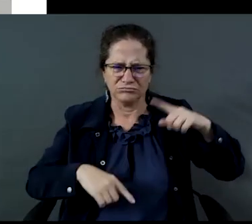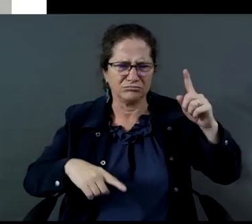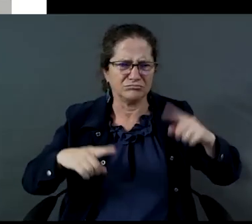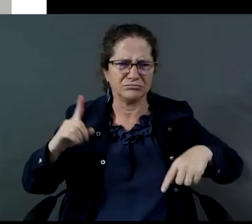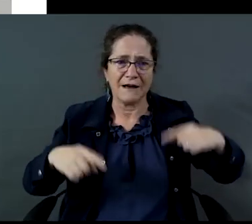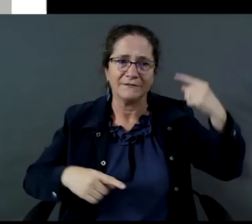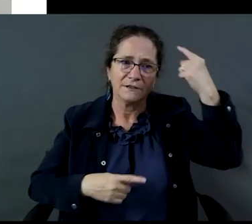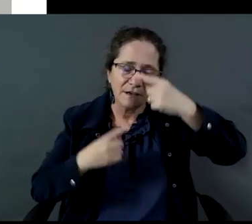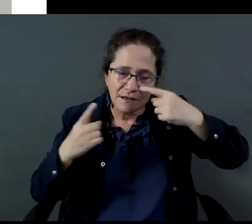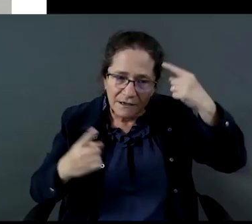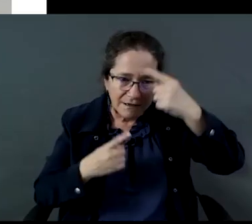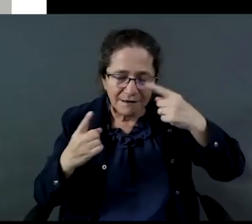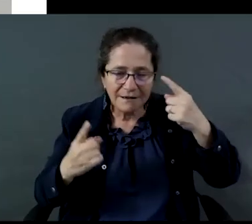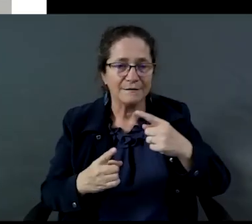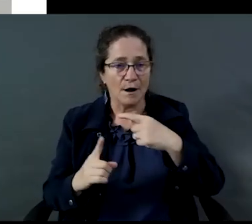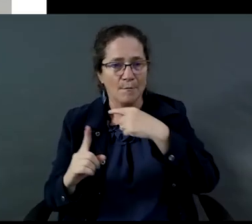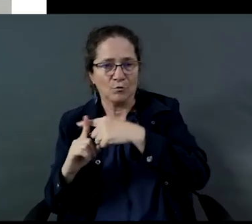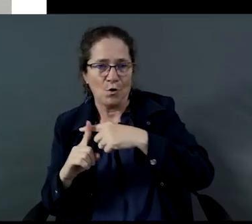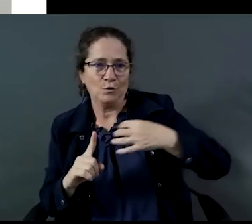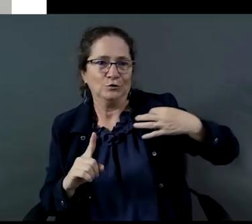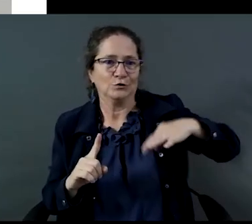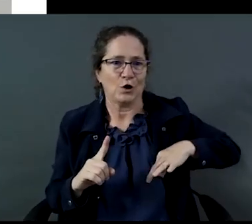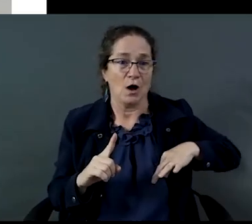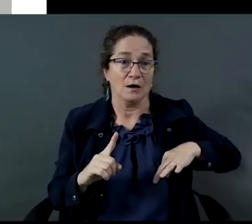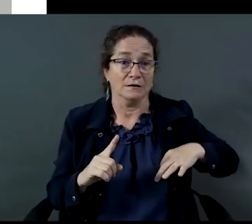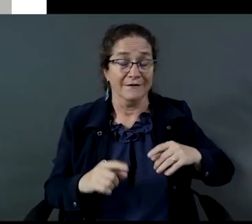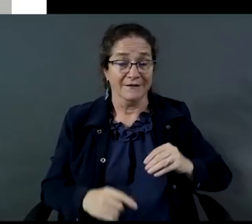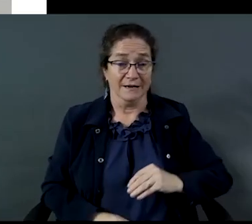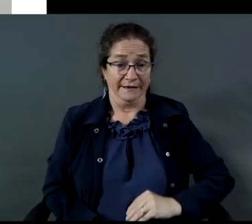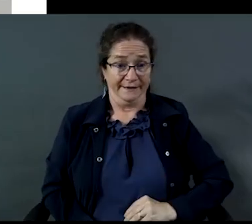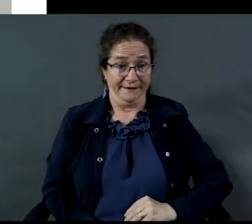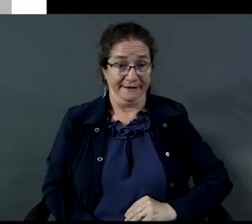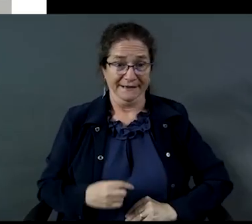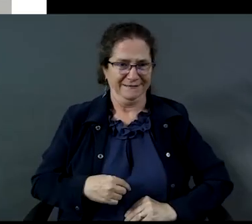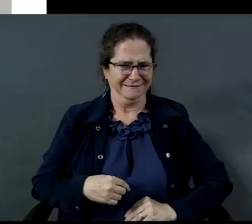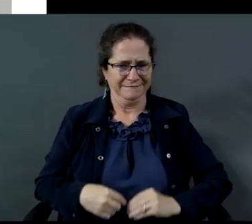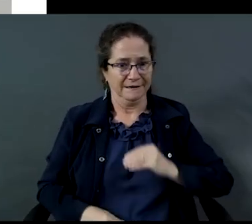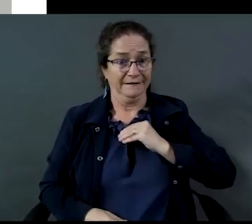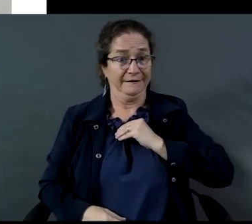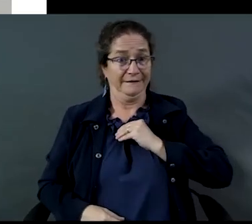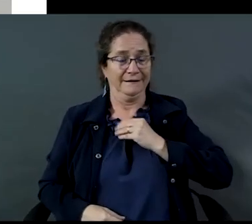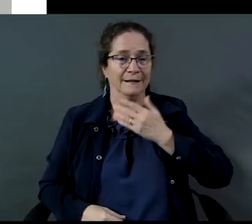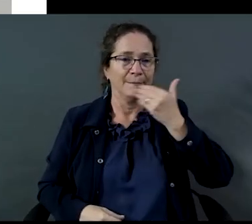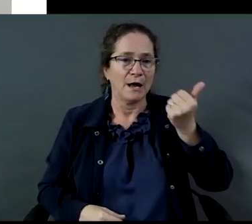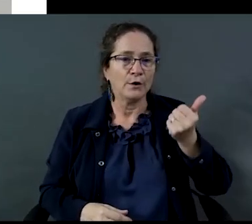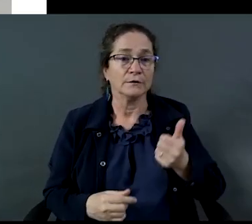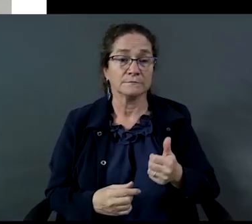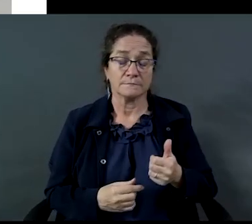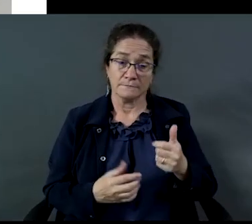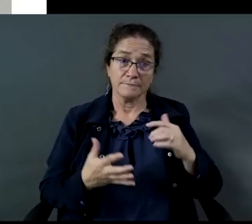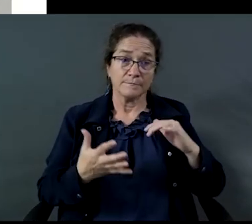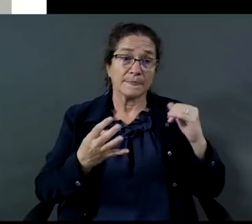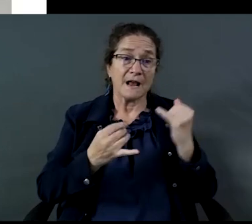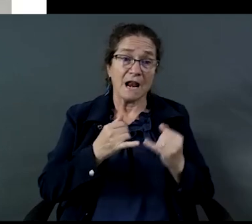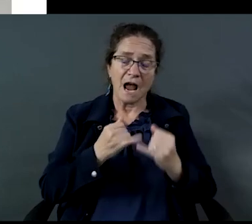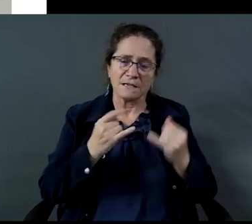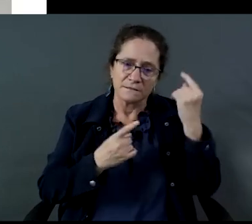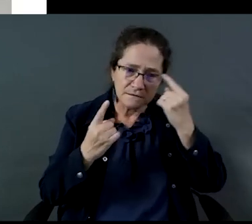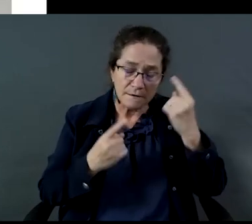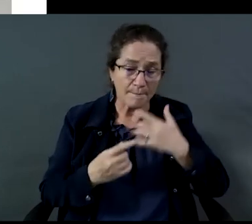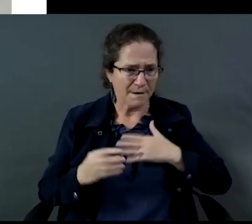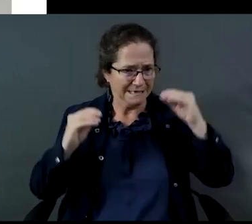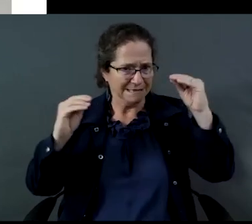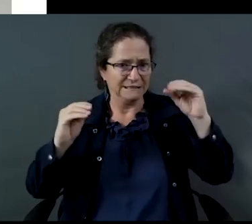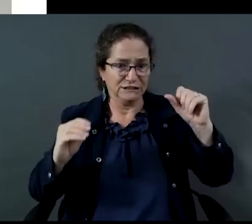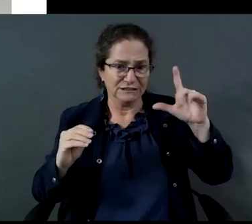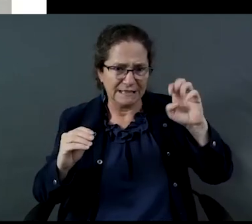wide distance down below for most microphones. And then what do I need to change in my teaching style as the microphone can only hear one speaker,